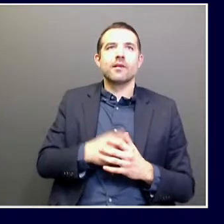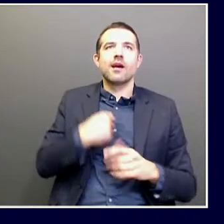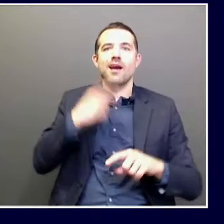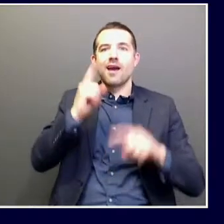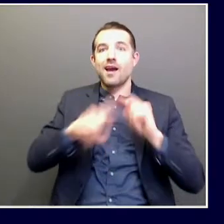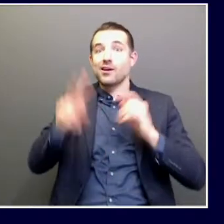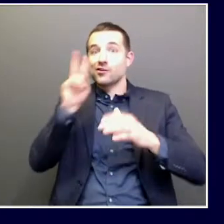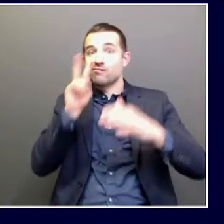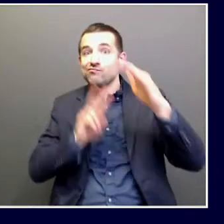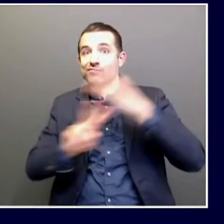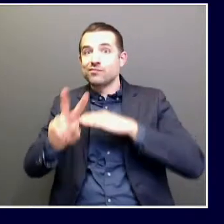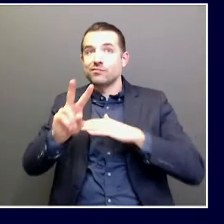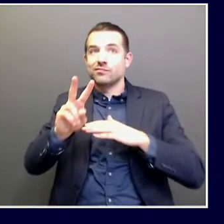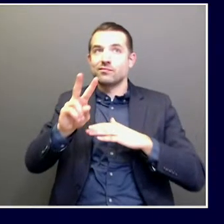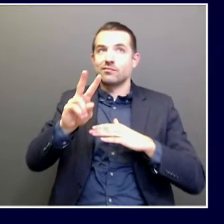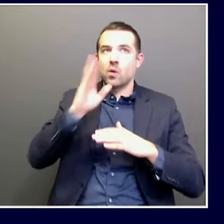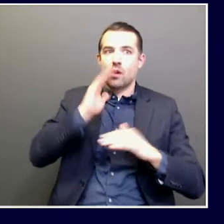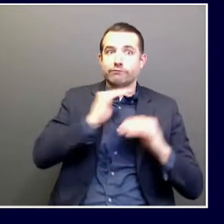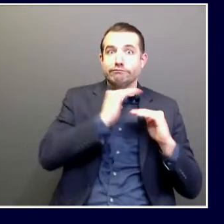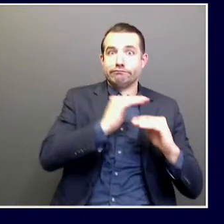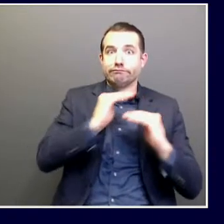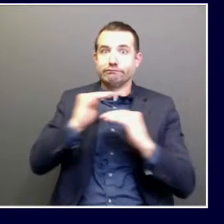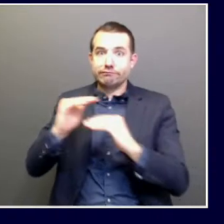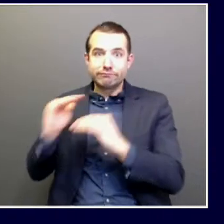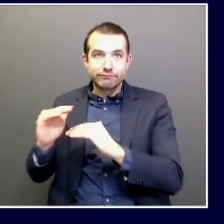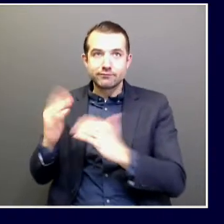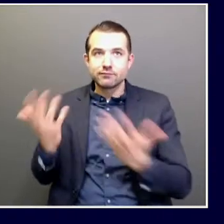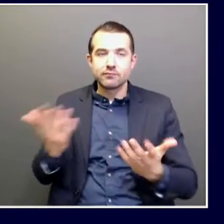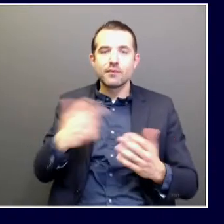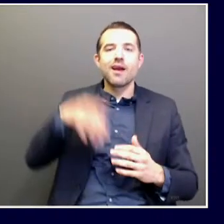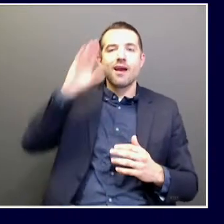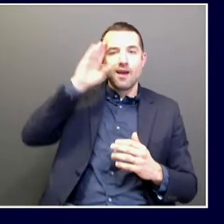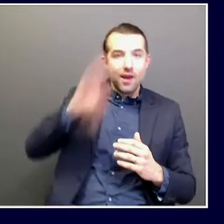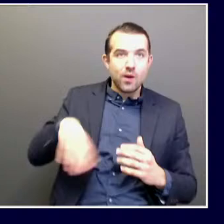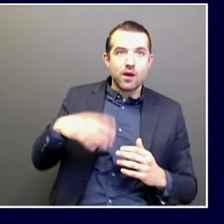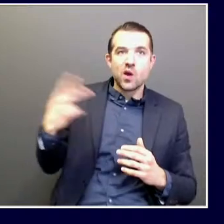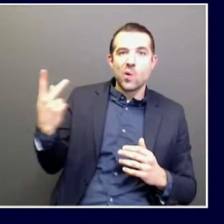those things, but I can say with confidence that we are prepared to if needed.